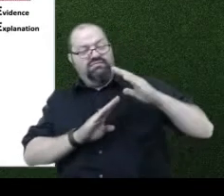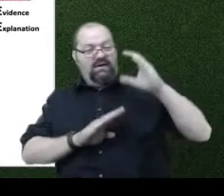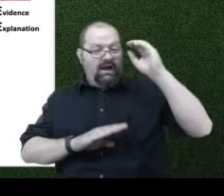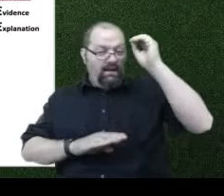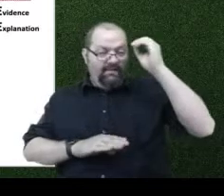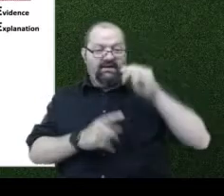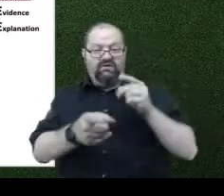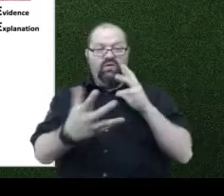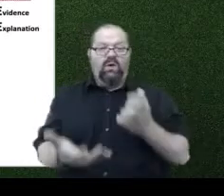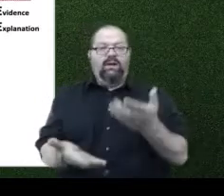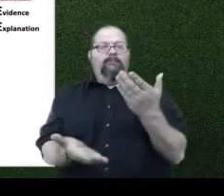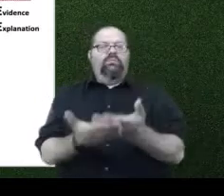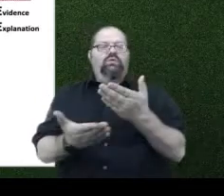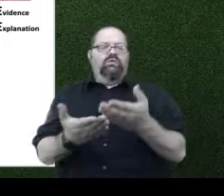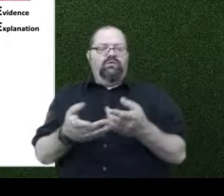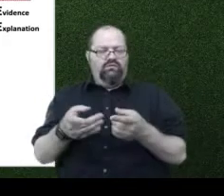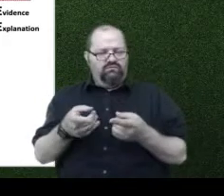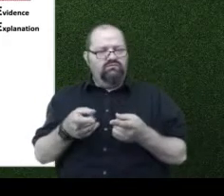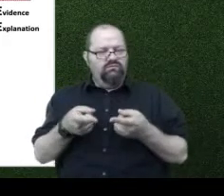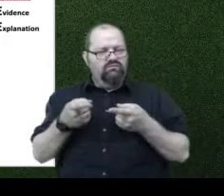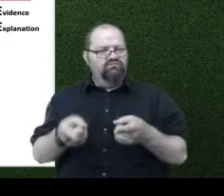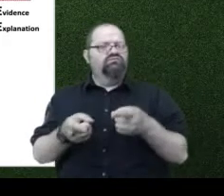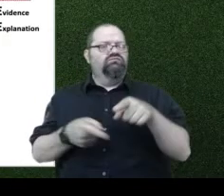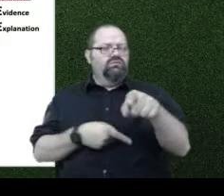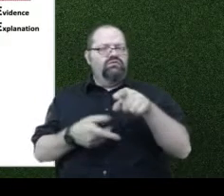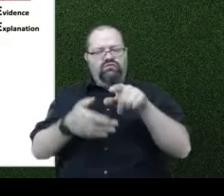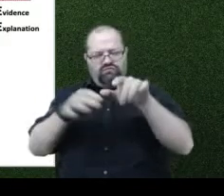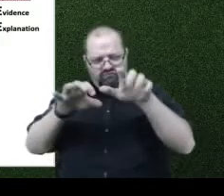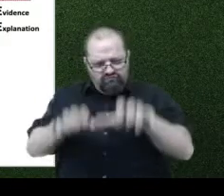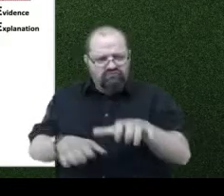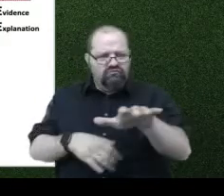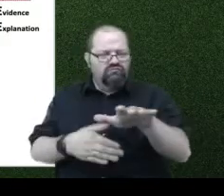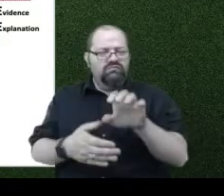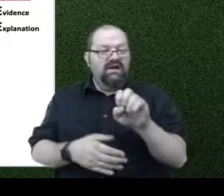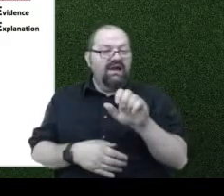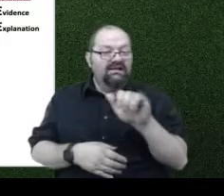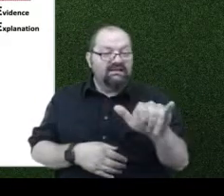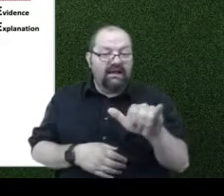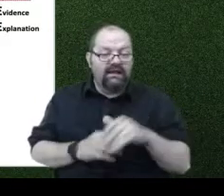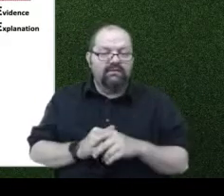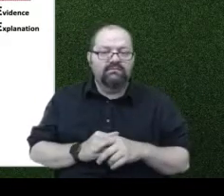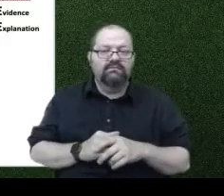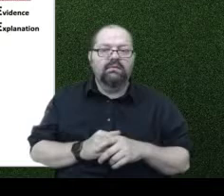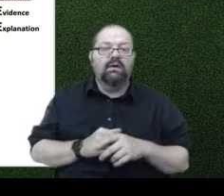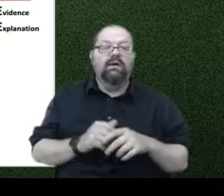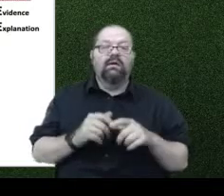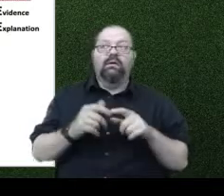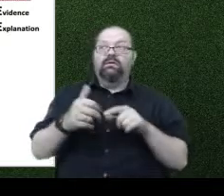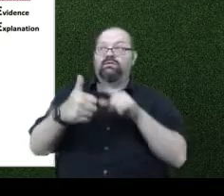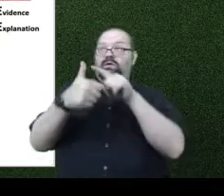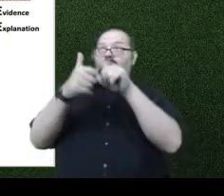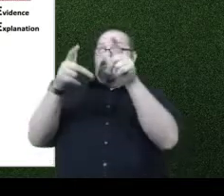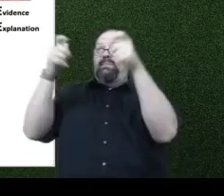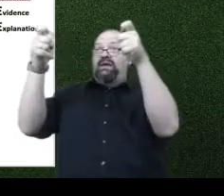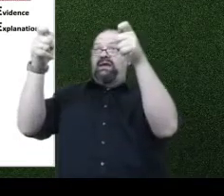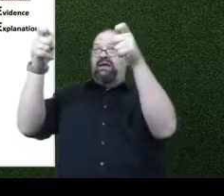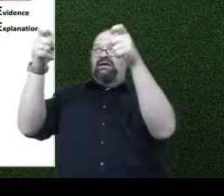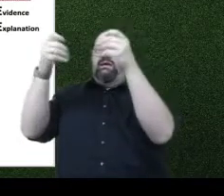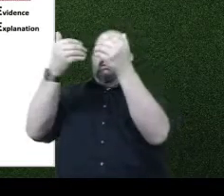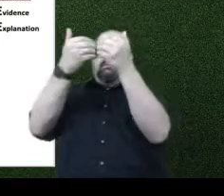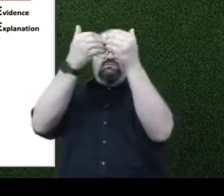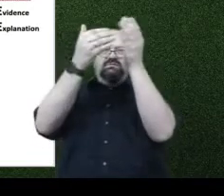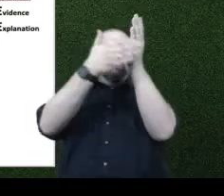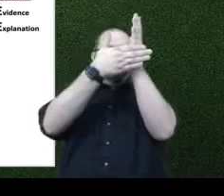to prove out. So that your reader can digest your big opinion, you use a smaller piece of that thesis, called a